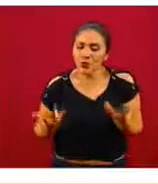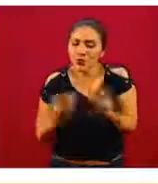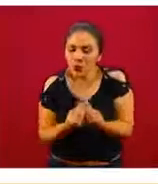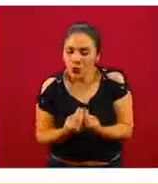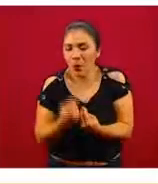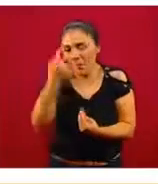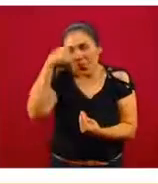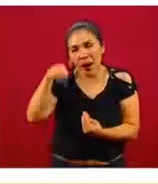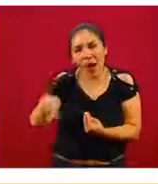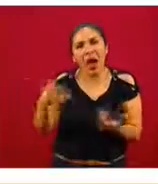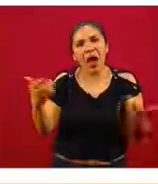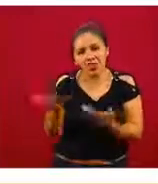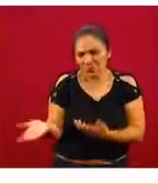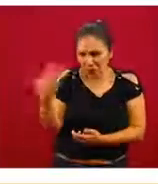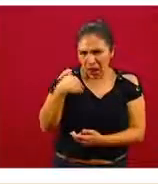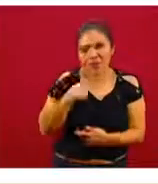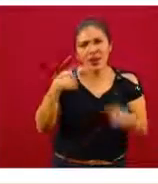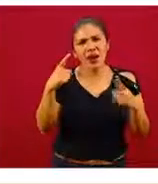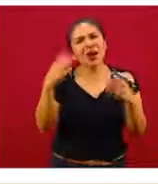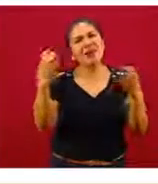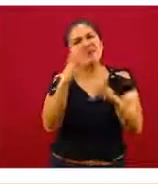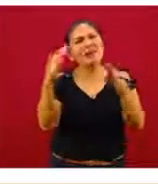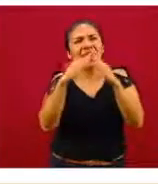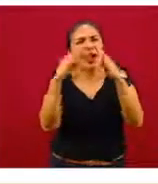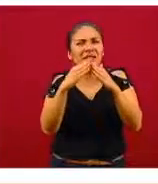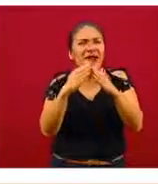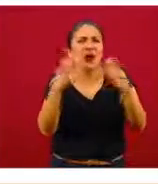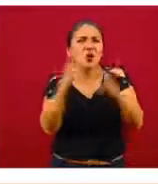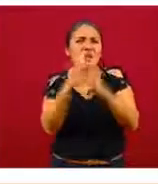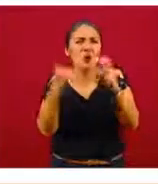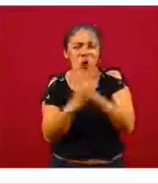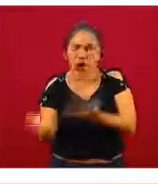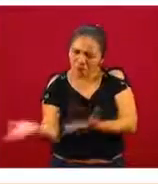fears, how they can help around the house,